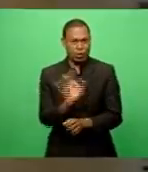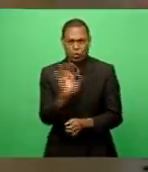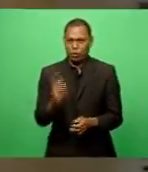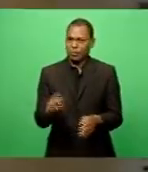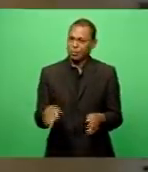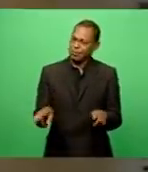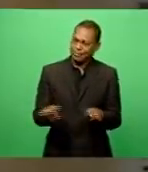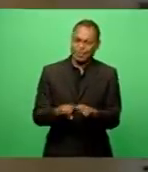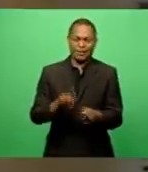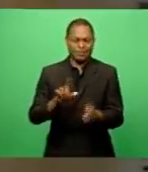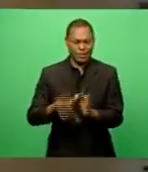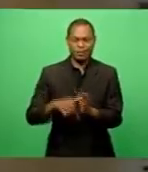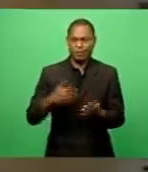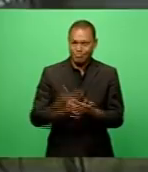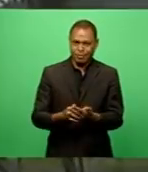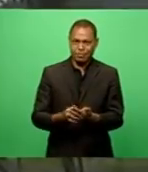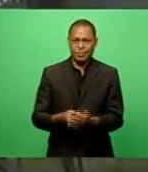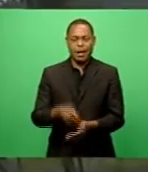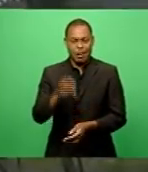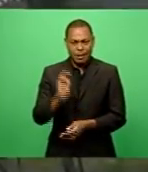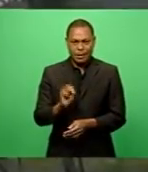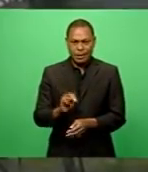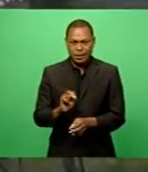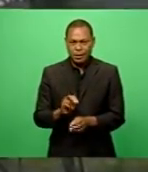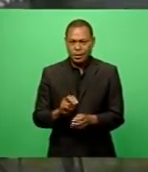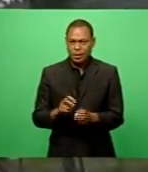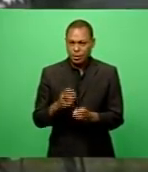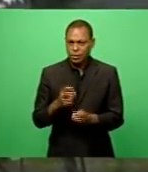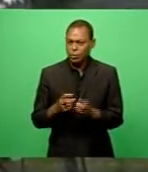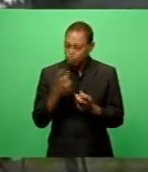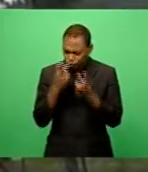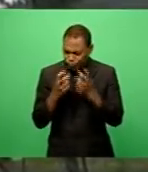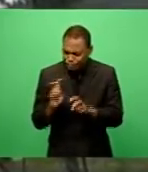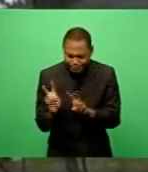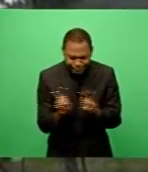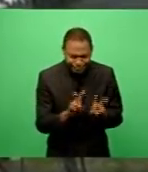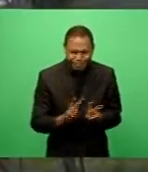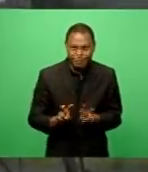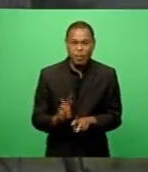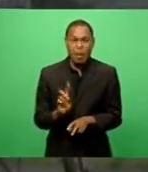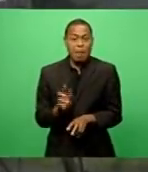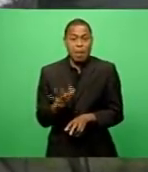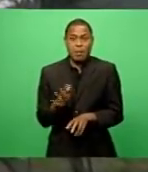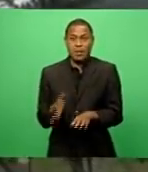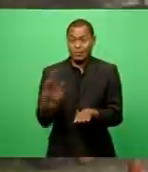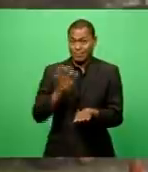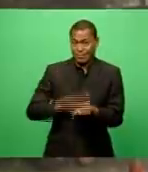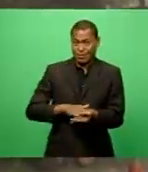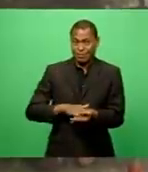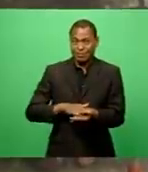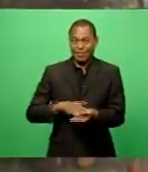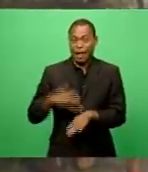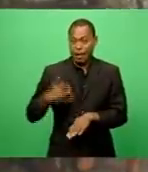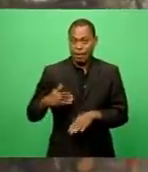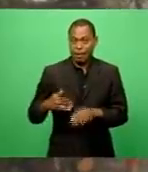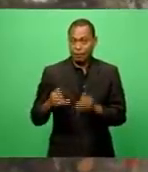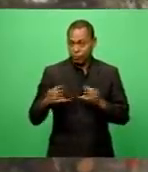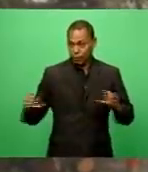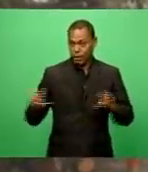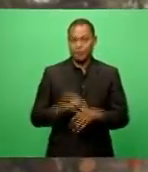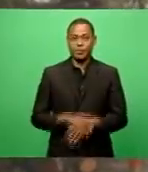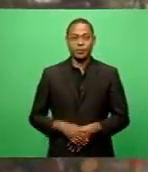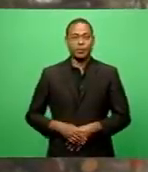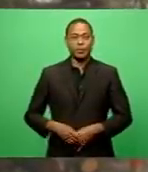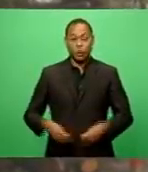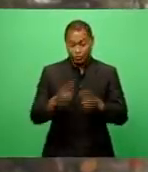No, we need to inspect everything. Otherwise, so many people could be killed, by stepping on live wires and all that sort of thing. The damage to roads have